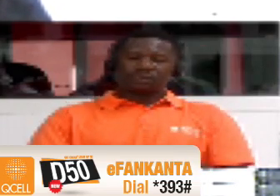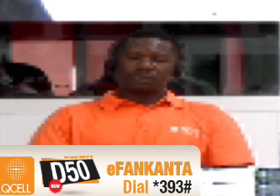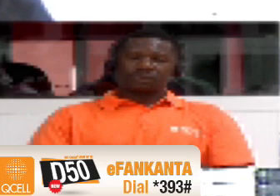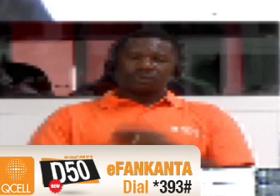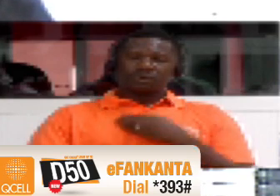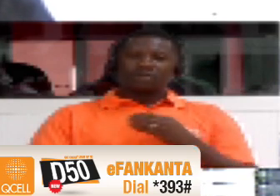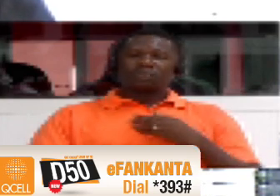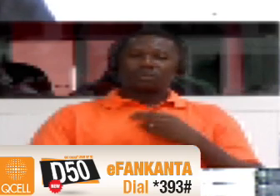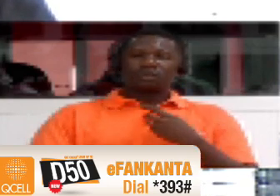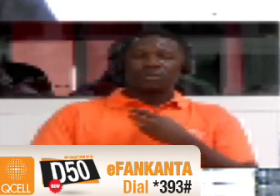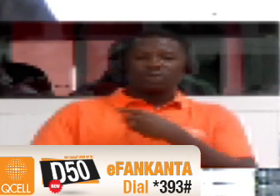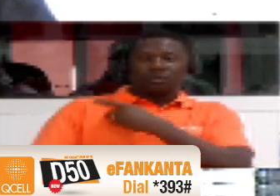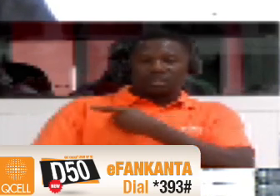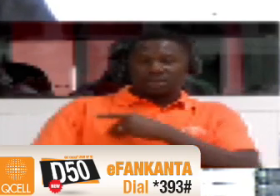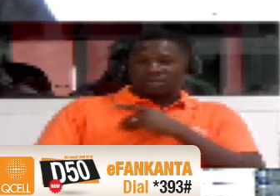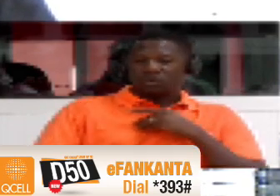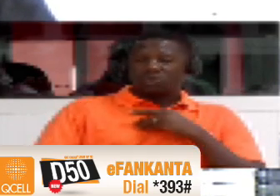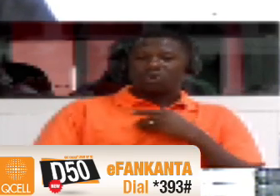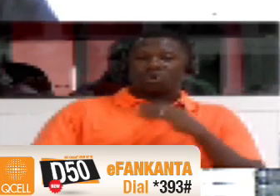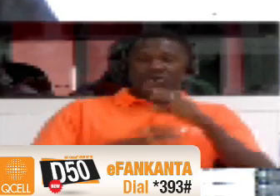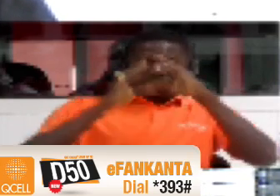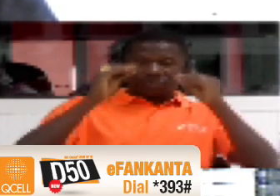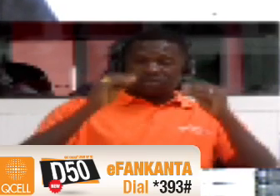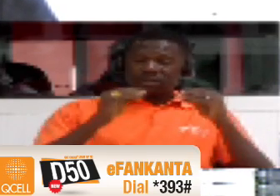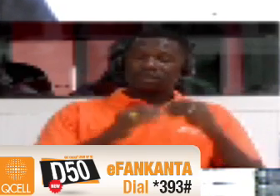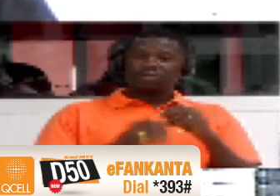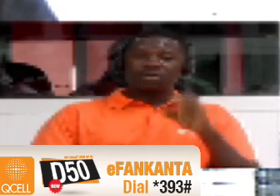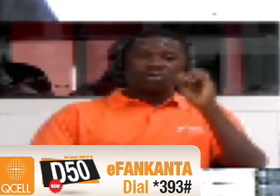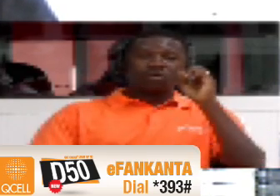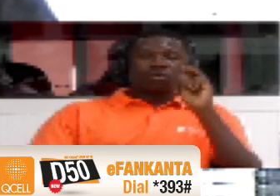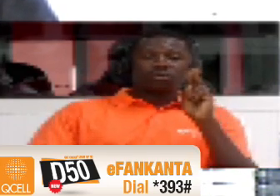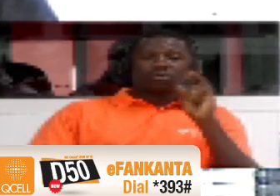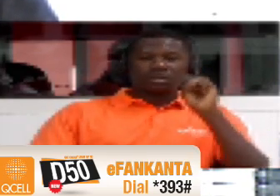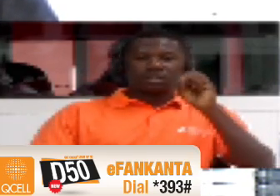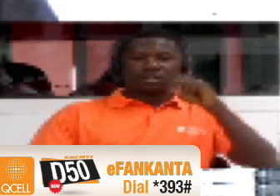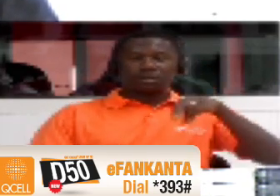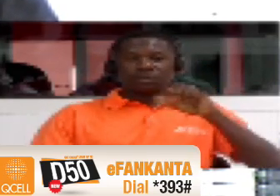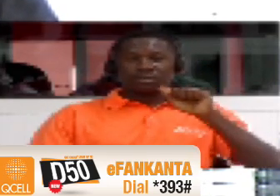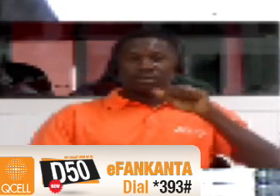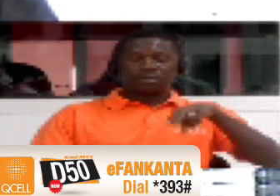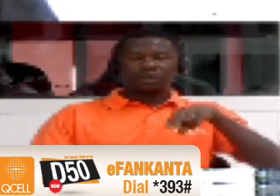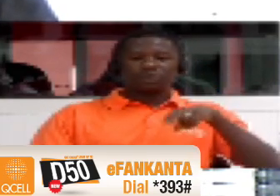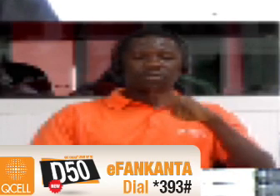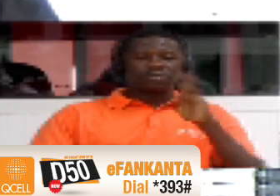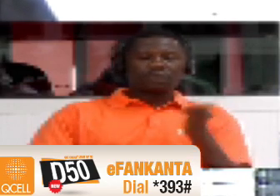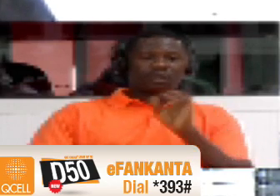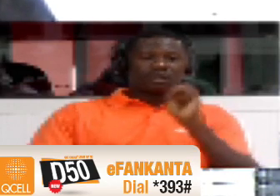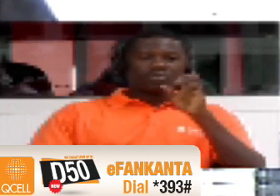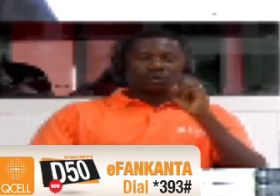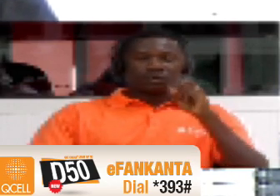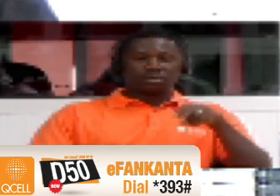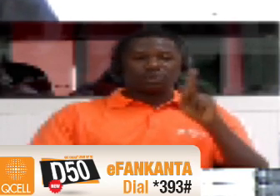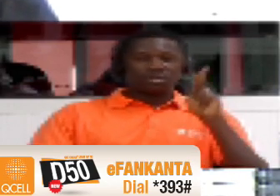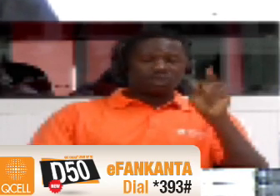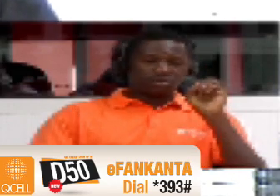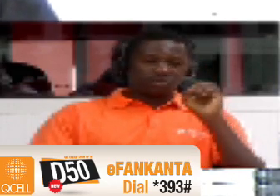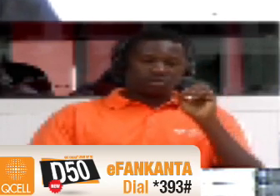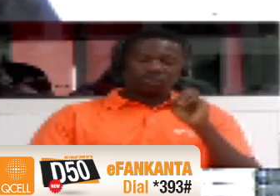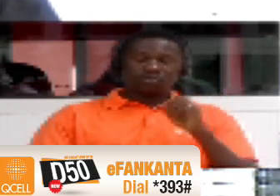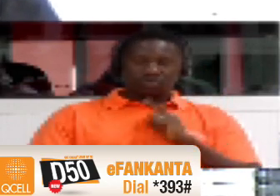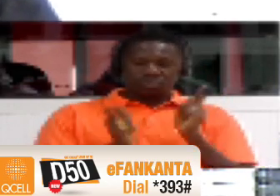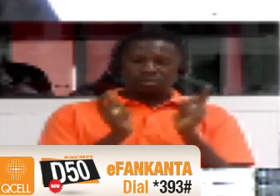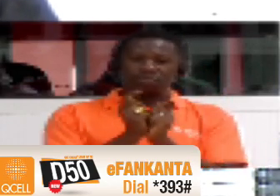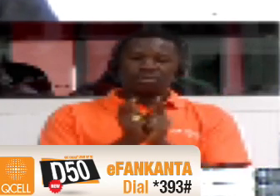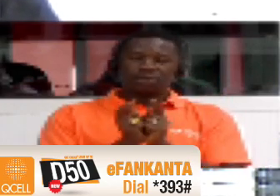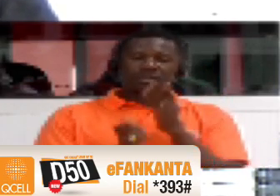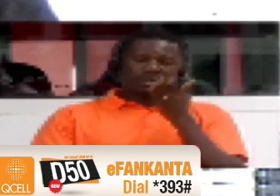la office auto. From there, we were taken to the interior office, to the office of Usman Sonko. Na interior je. We met the